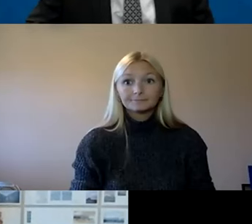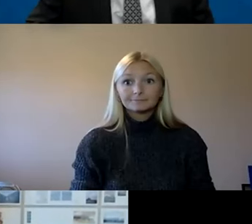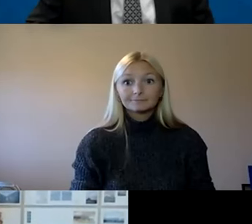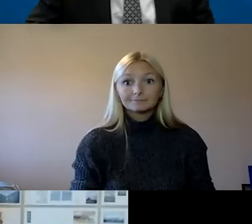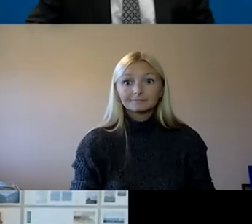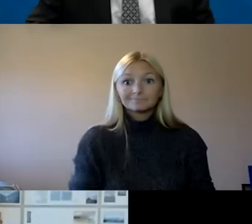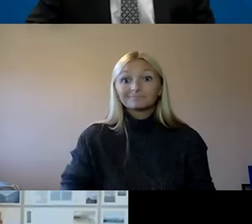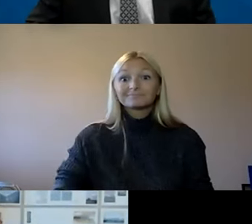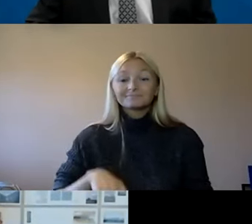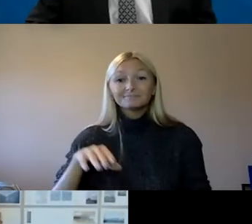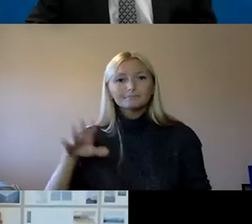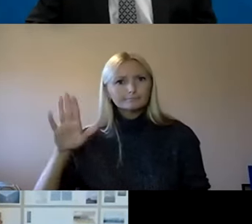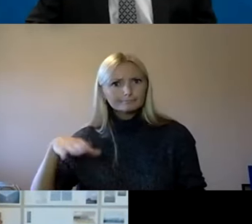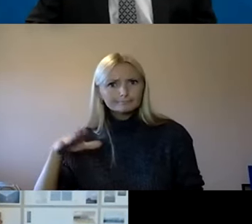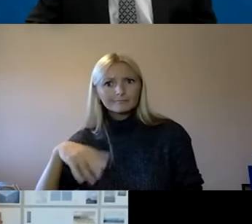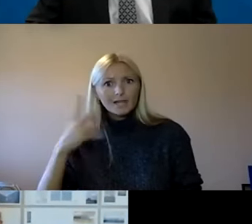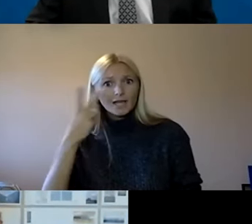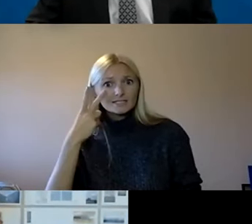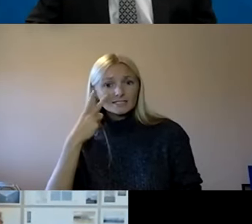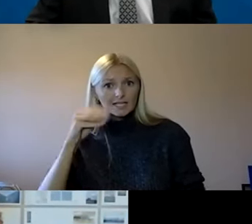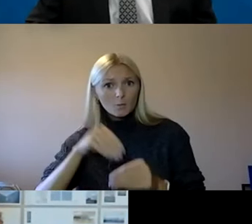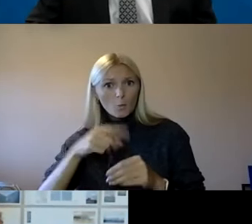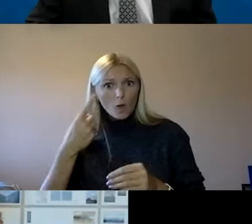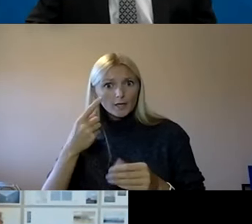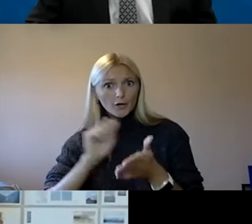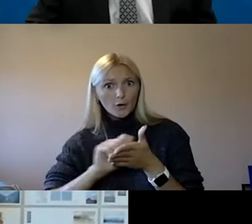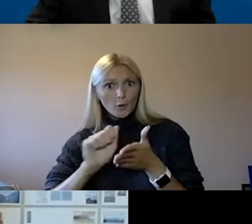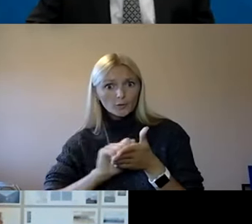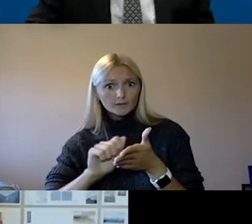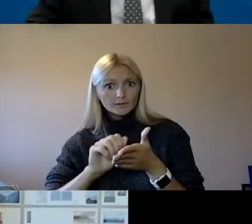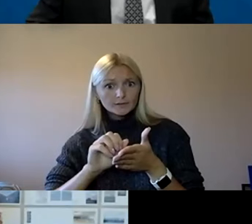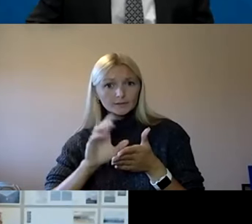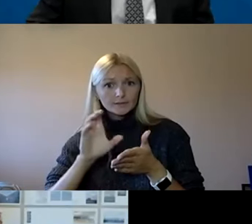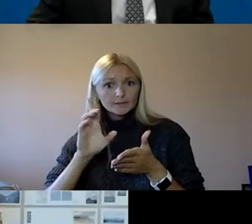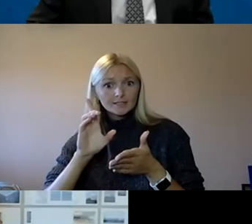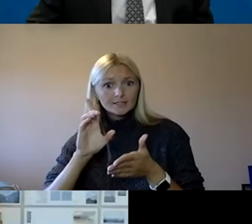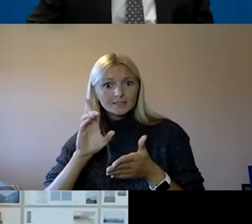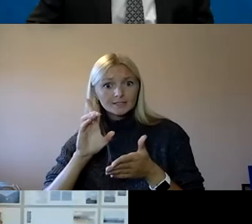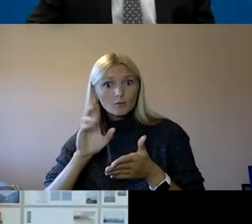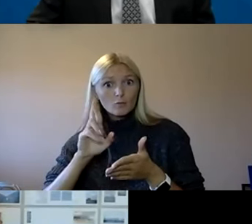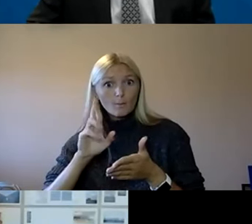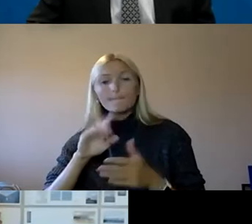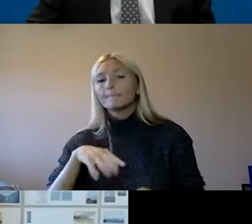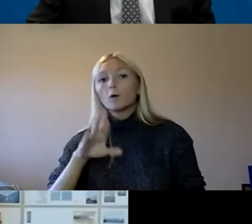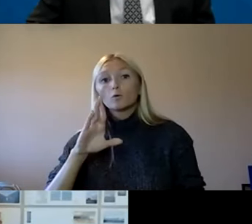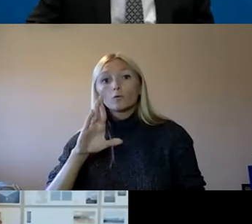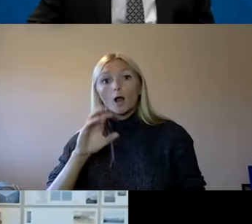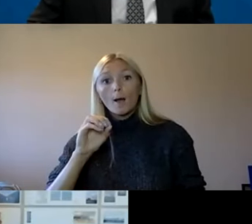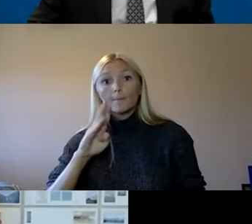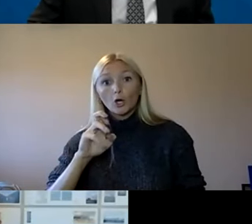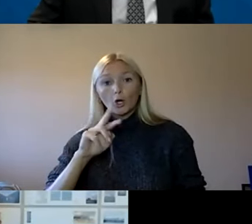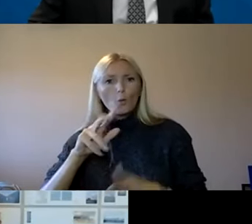First, Graciela, I see in one of the notes here, I think Dr. Dillon wanted to comment on one of the